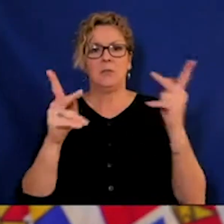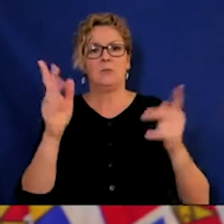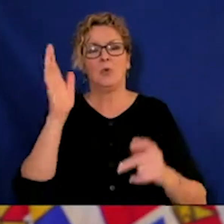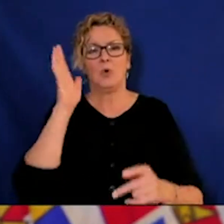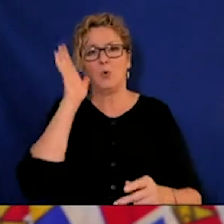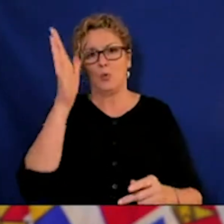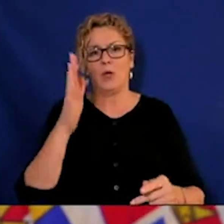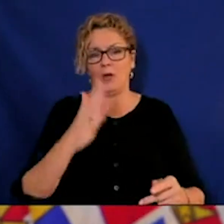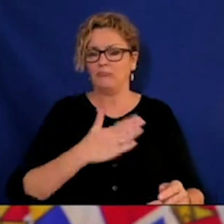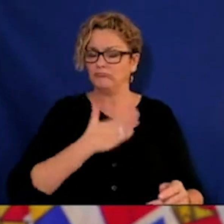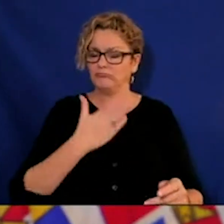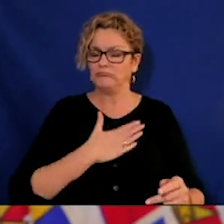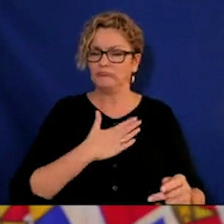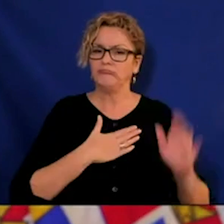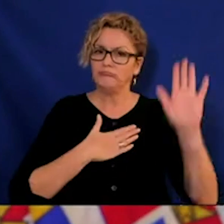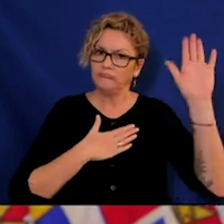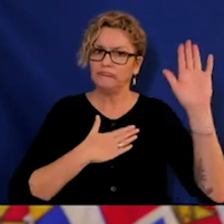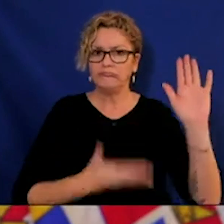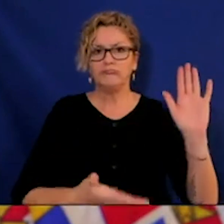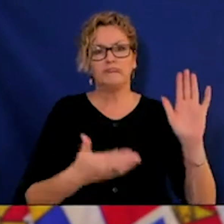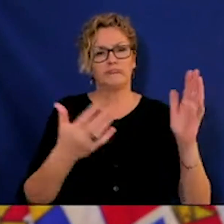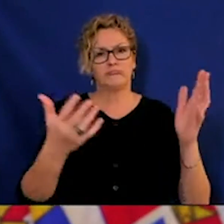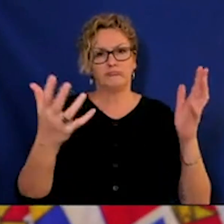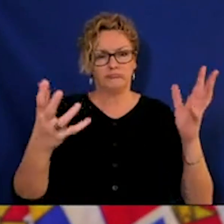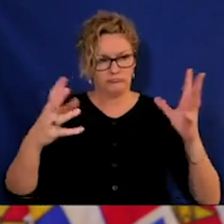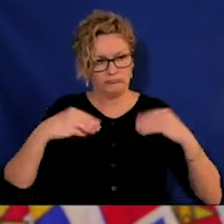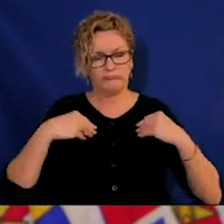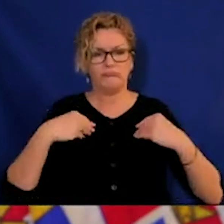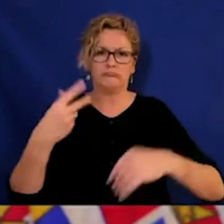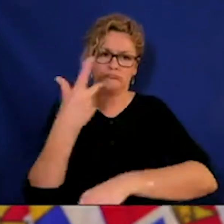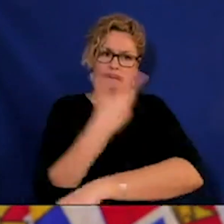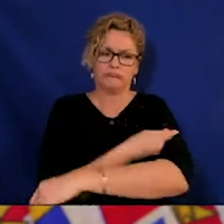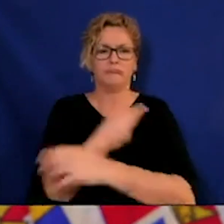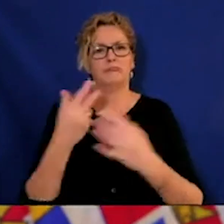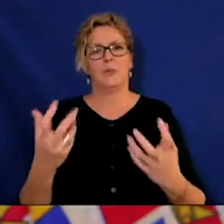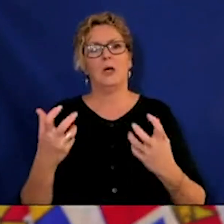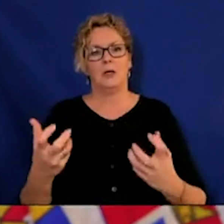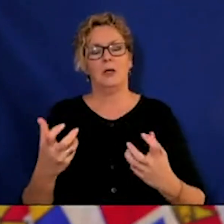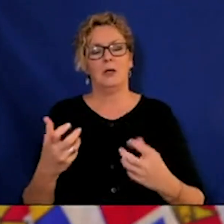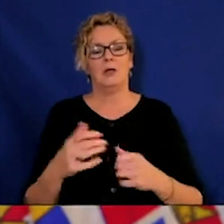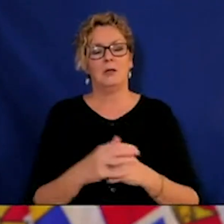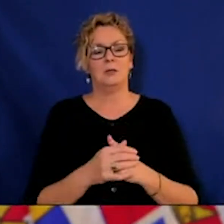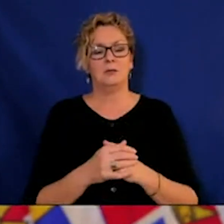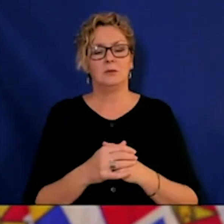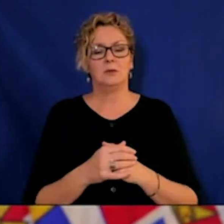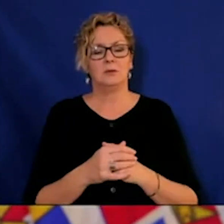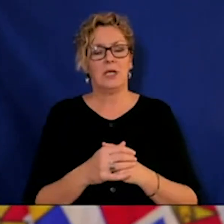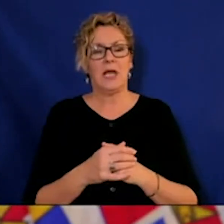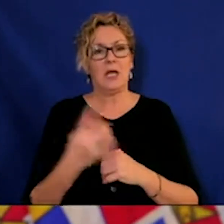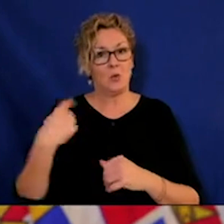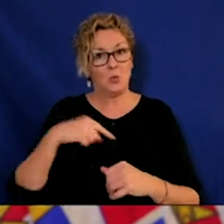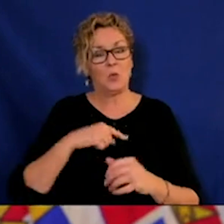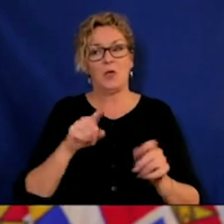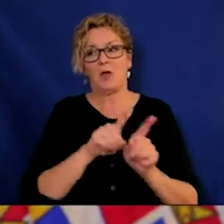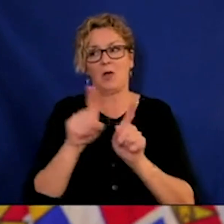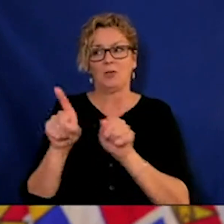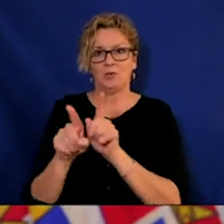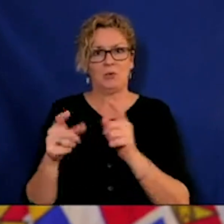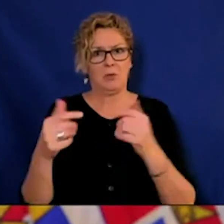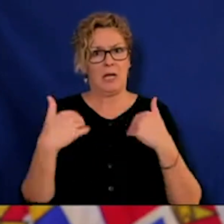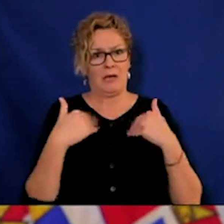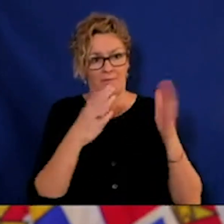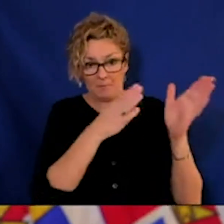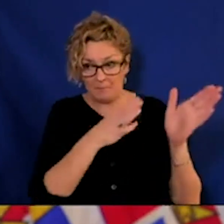most vulnerable, and we can protect people very rapidly using these new vaccines that will be available